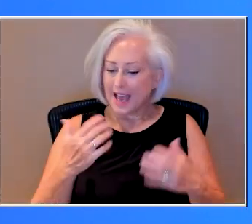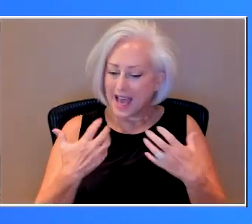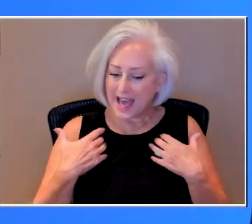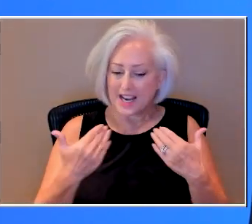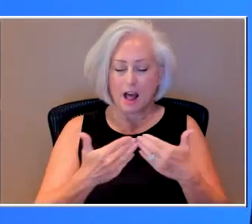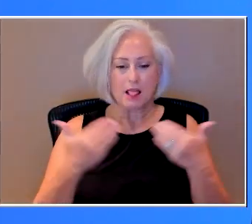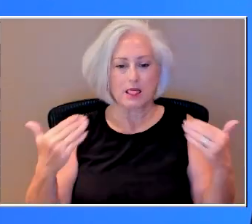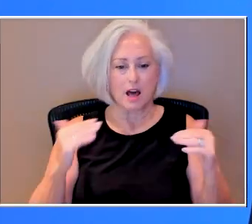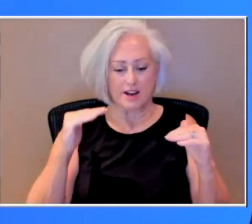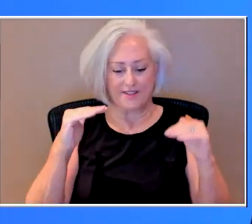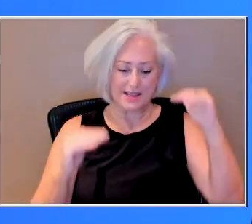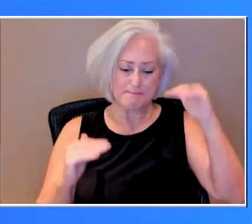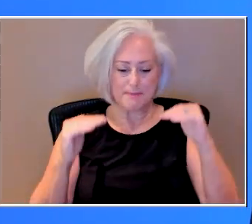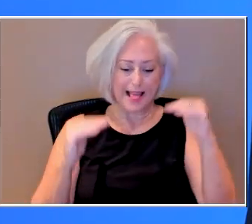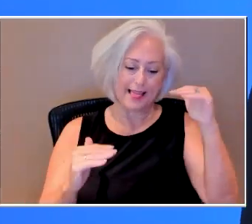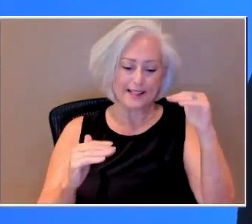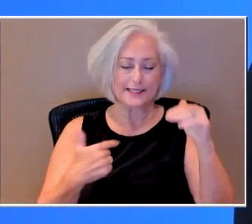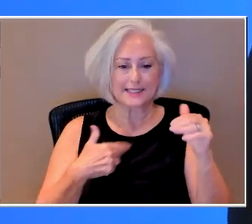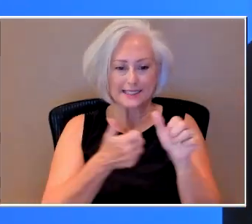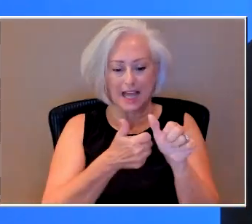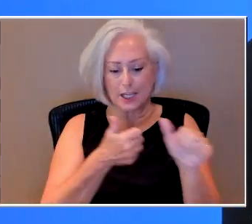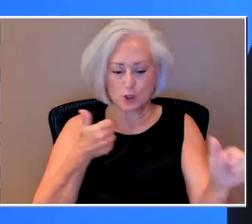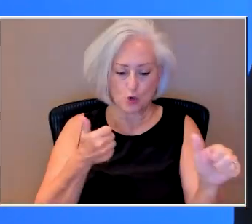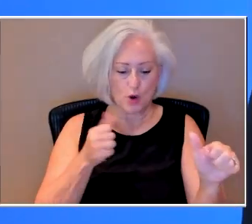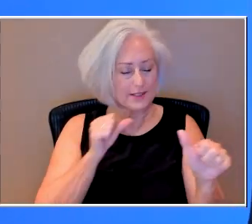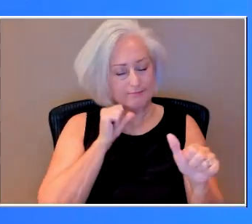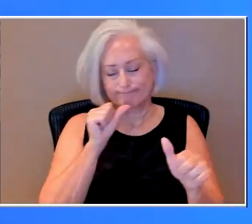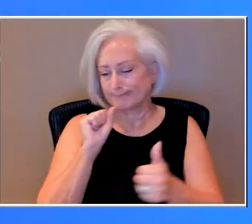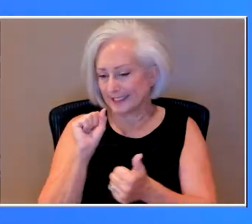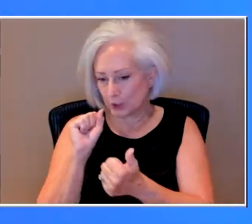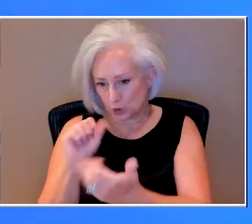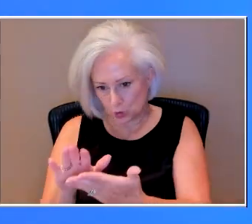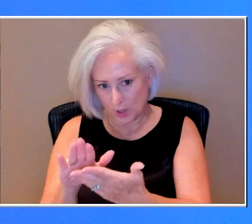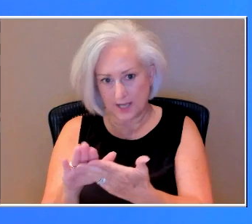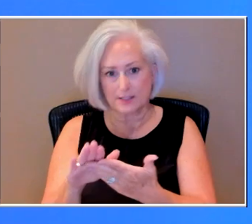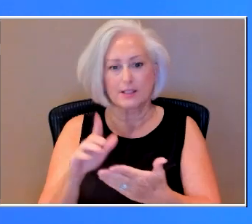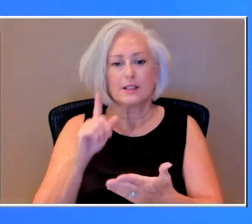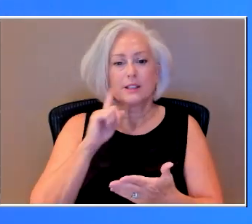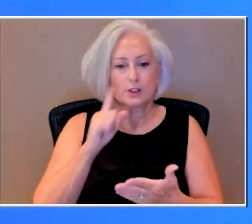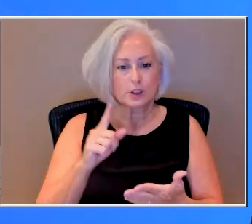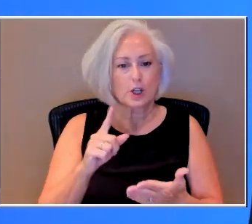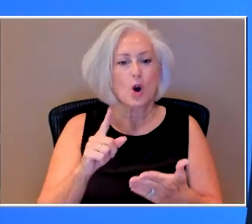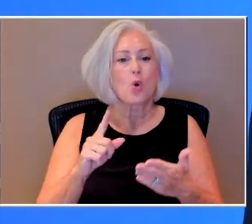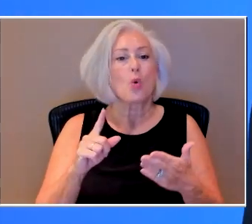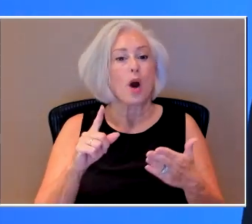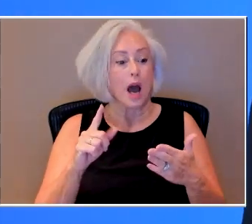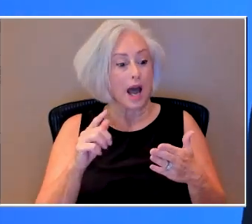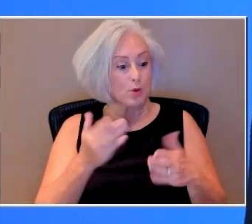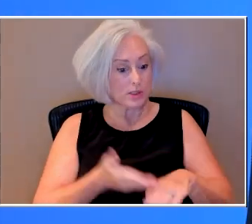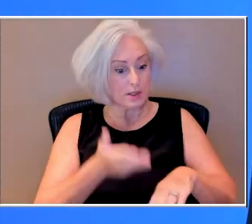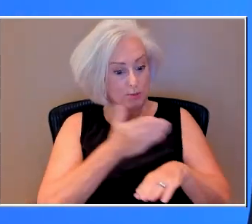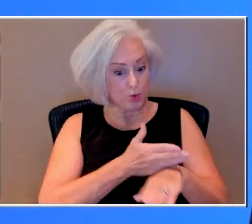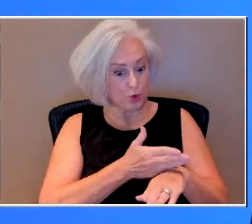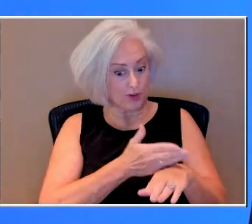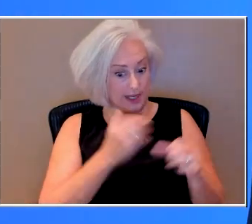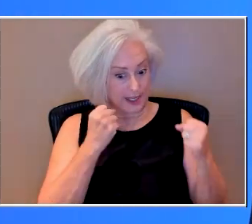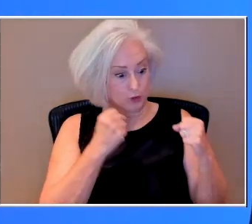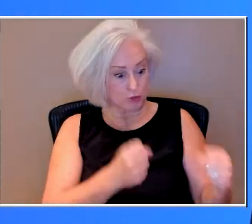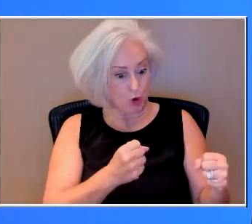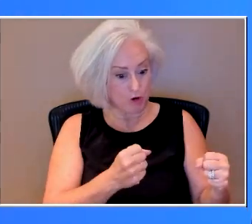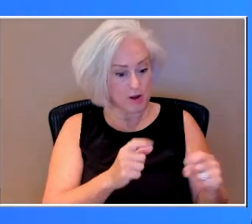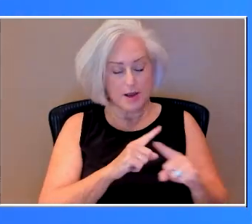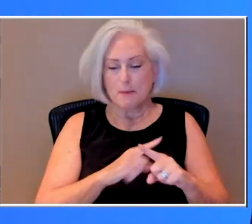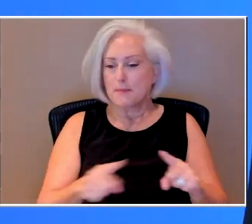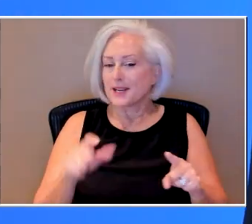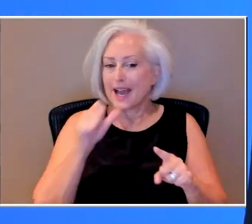that I was avoiding, and so I was strengthening my strengths, but not ever strengthening my weaknesses. And then those weaknesses were